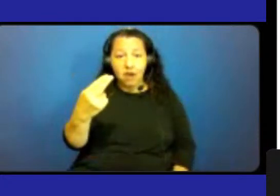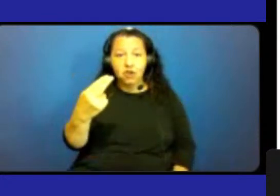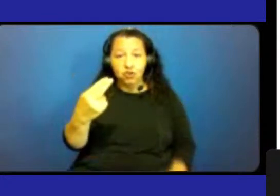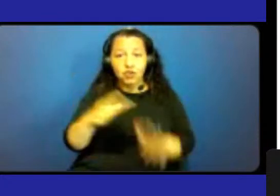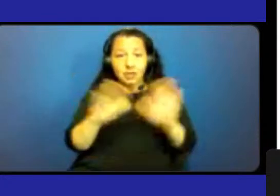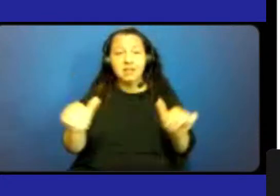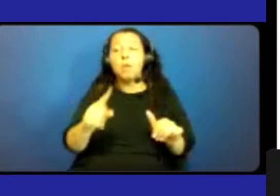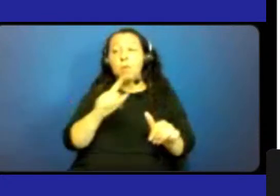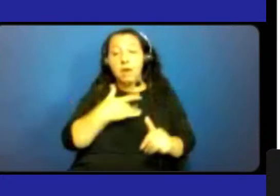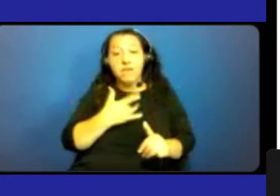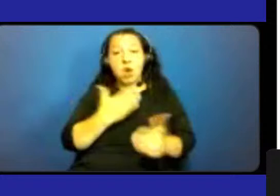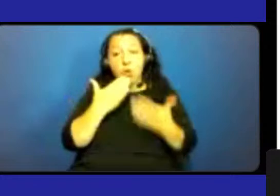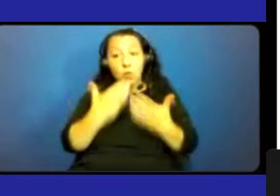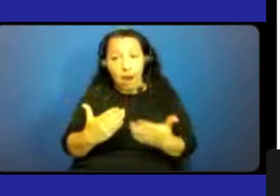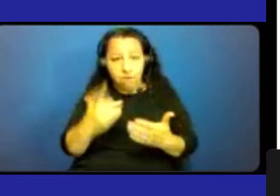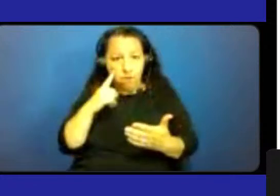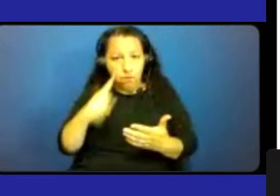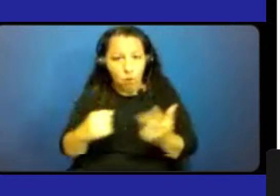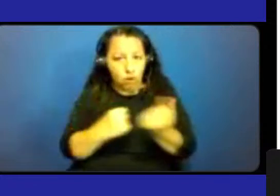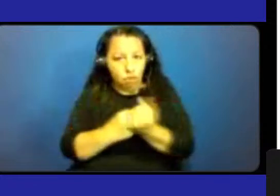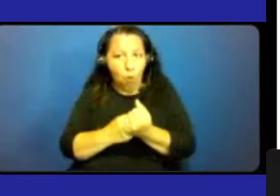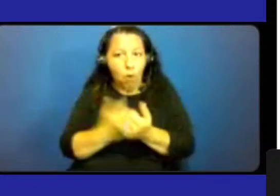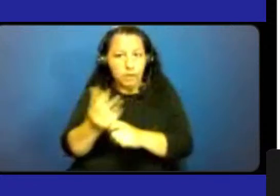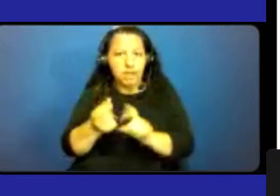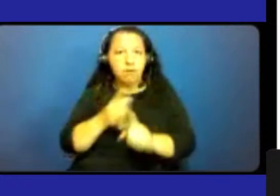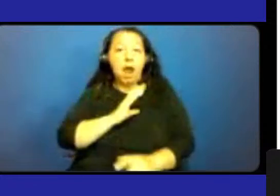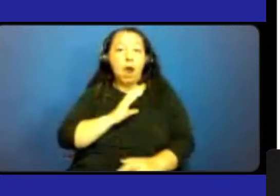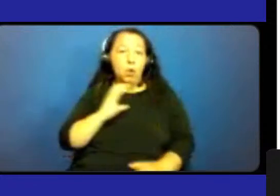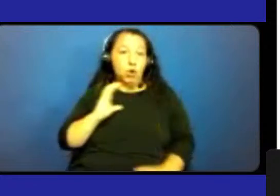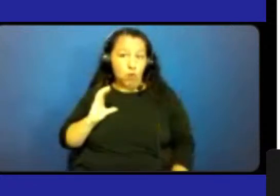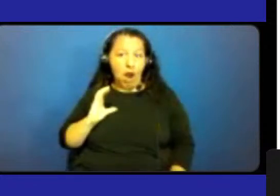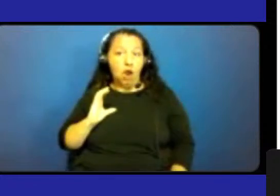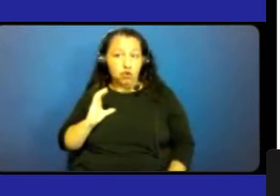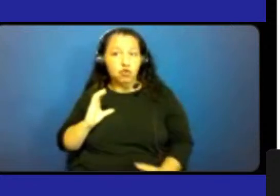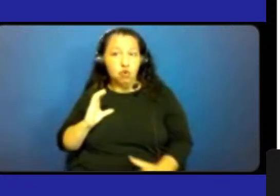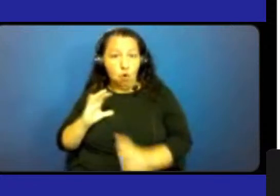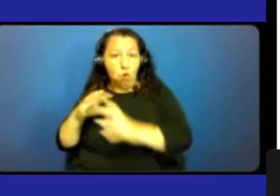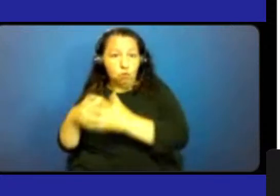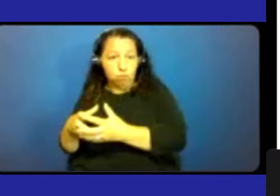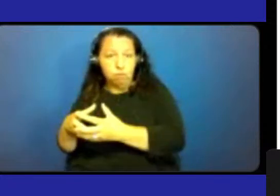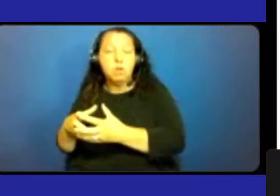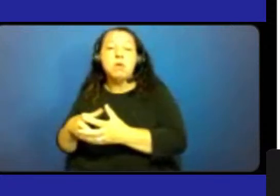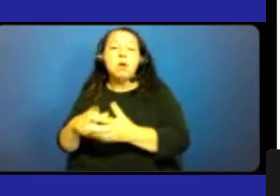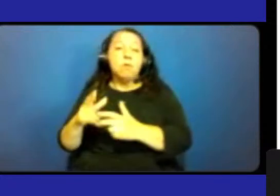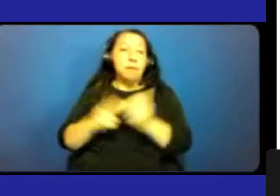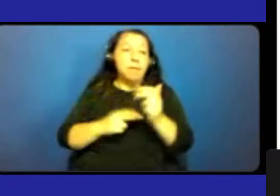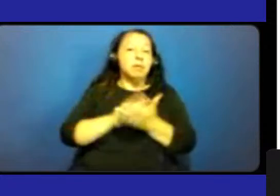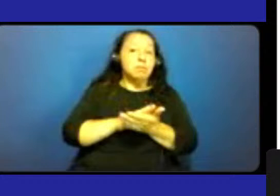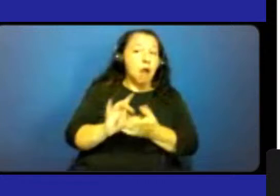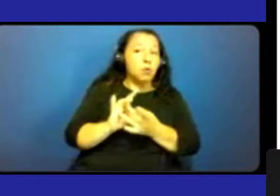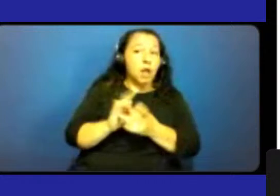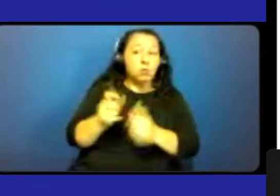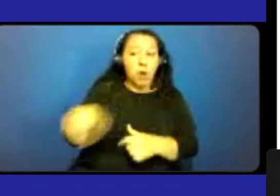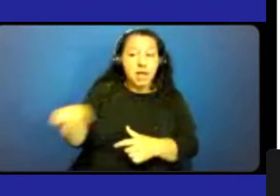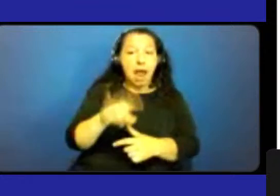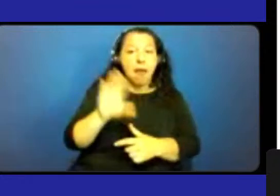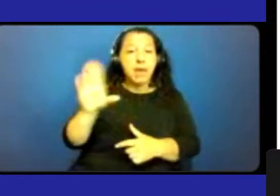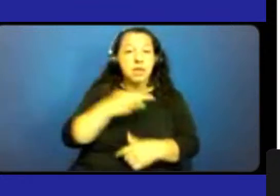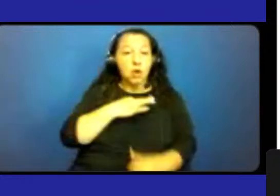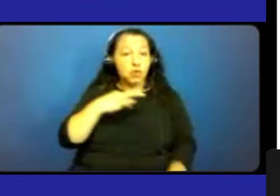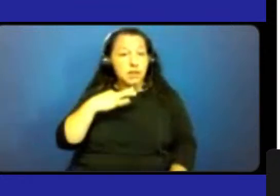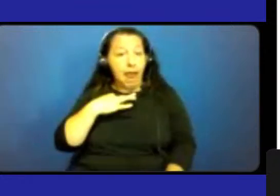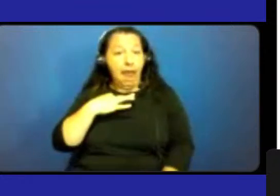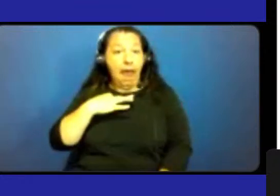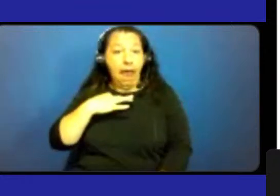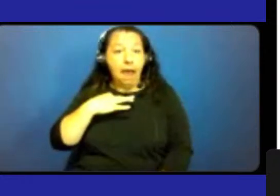have gotten from our congressional delegation. I think we've been able to build some really nice relationships with them, with their staff. They